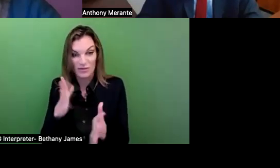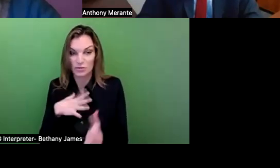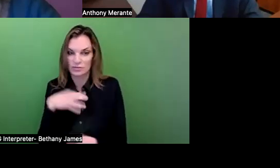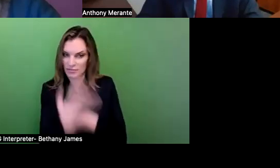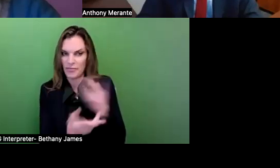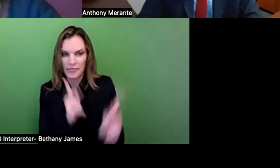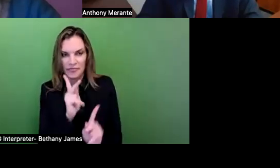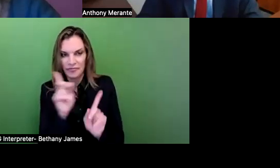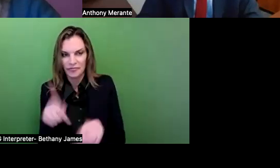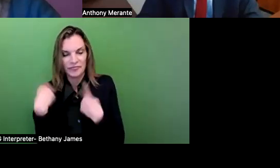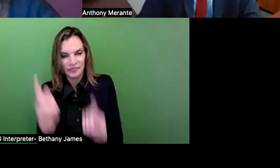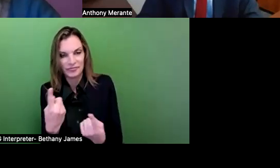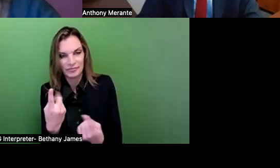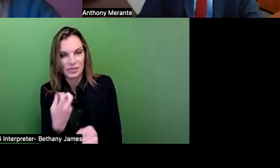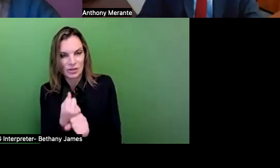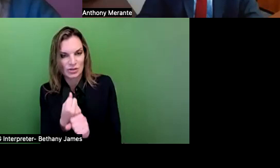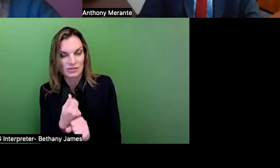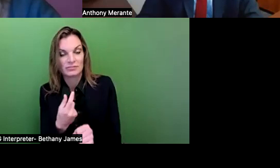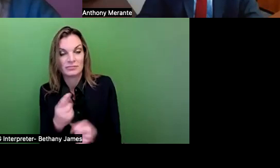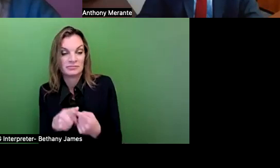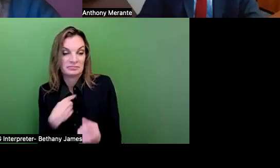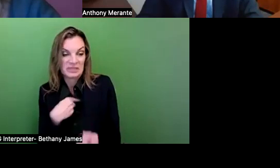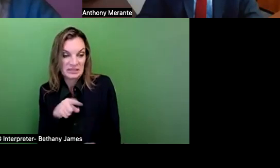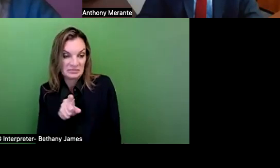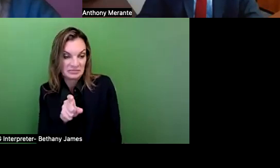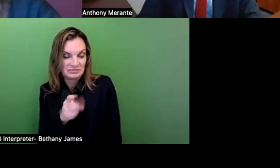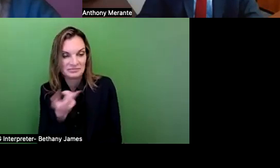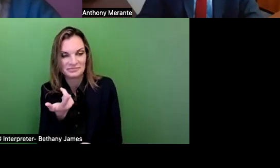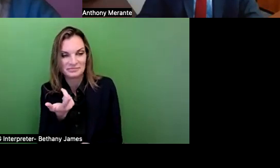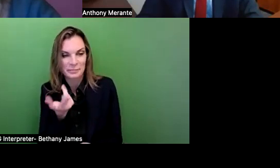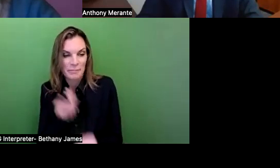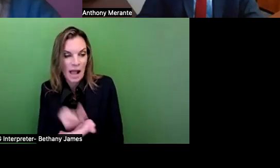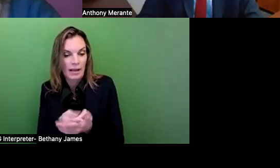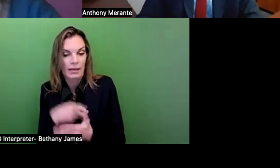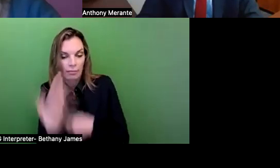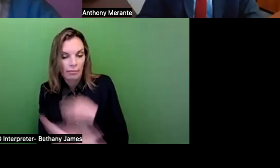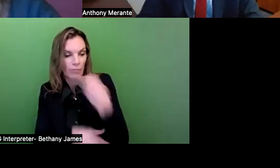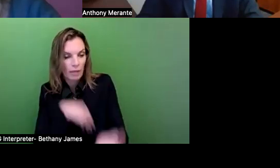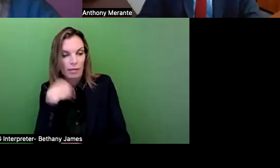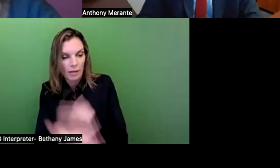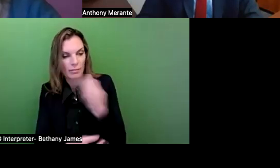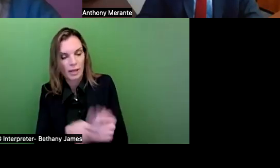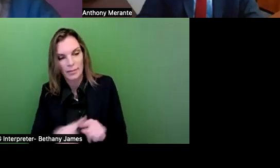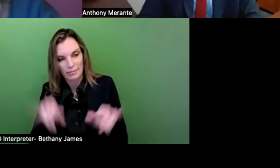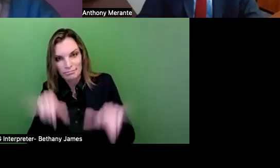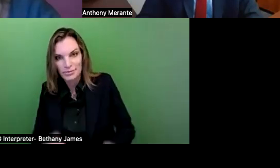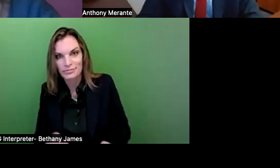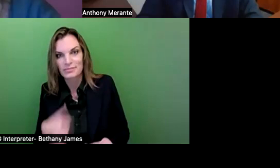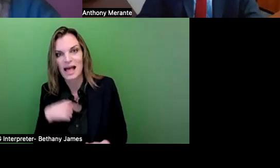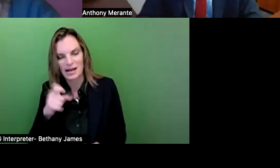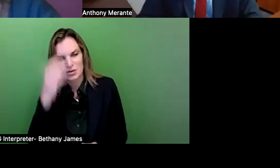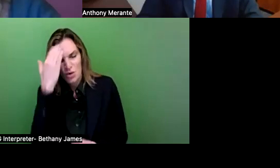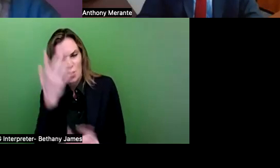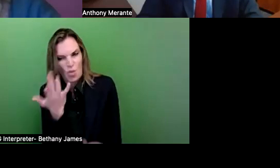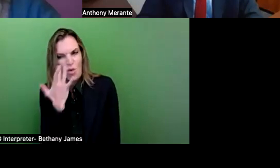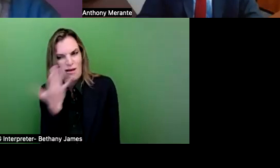people over the past couple of years. I don't know. Again, you can't keep throwing money after the same problem. I just need to know exactly why this has